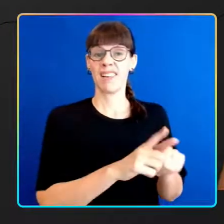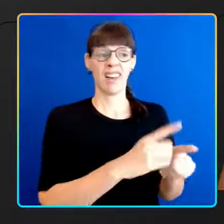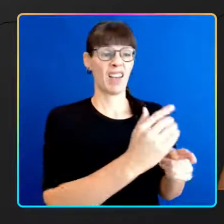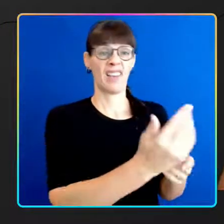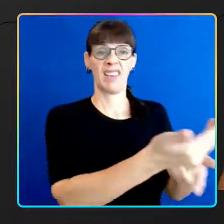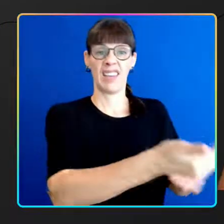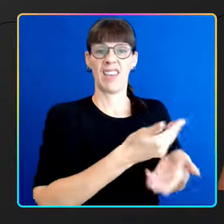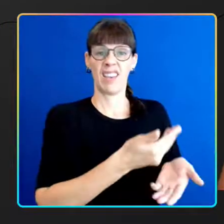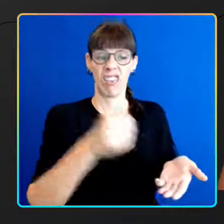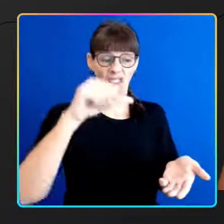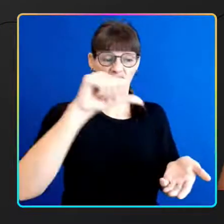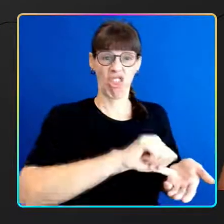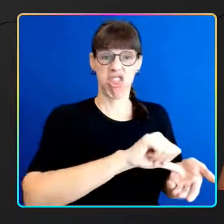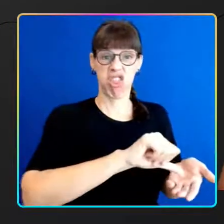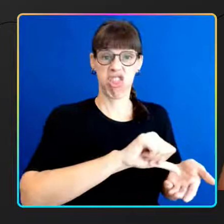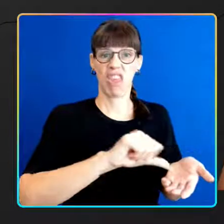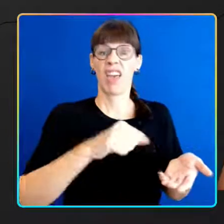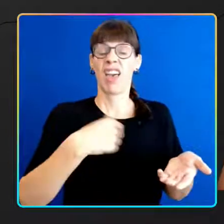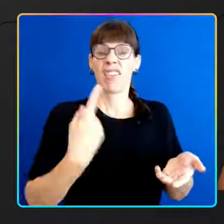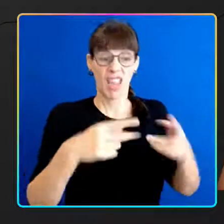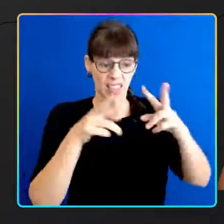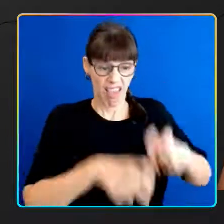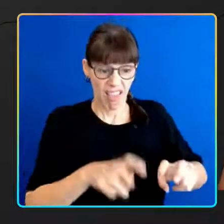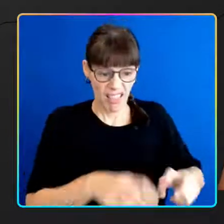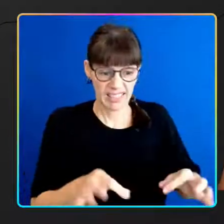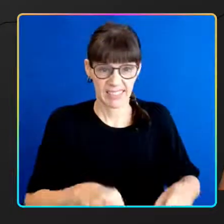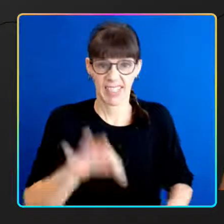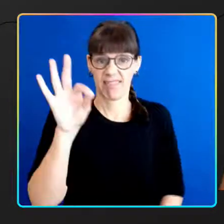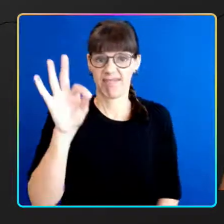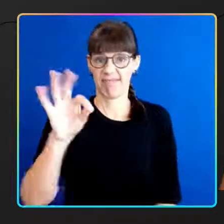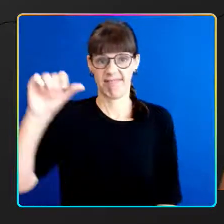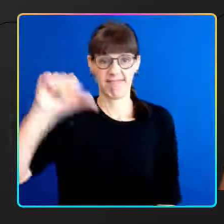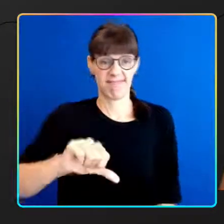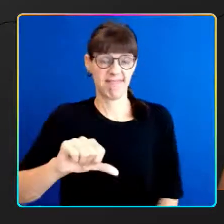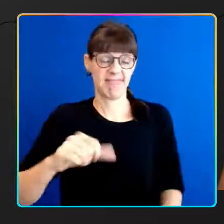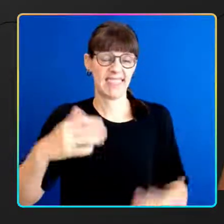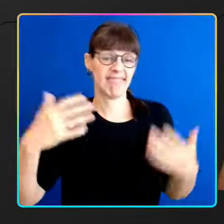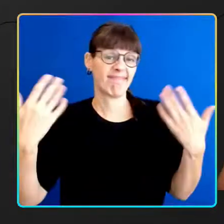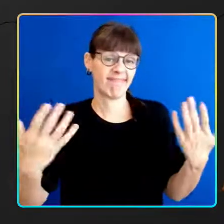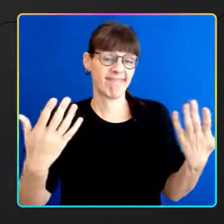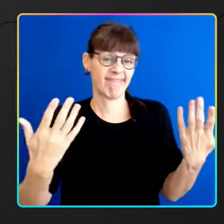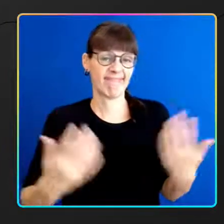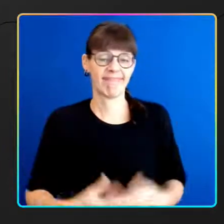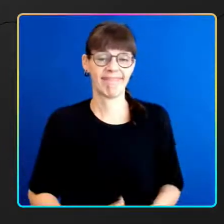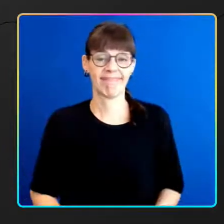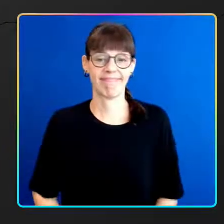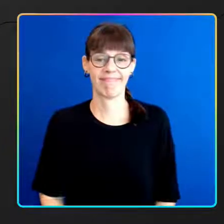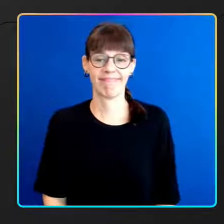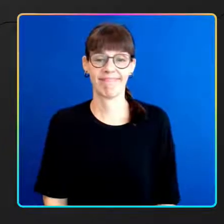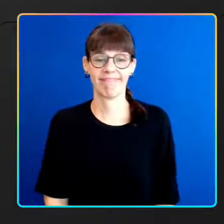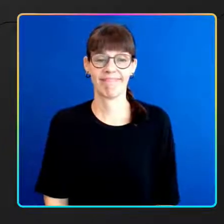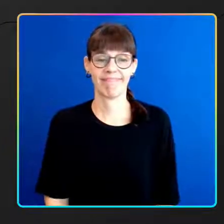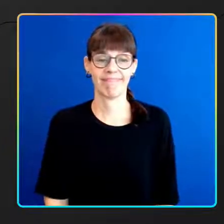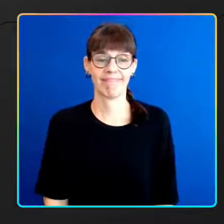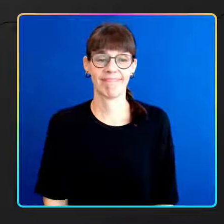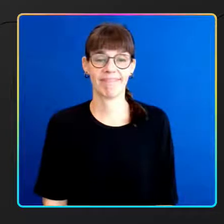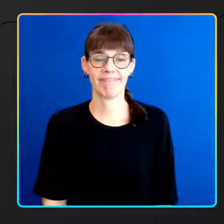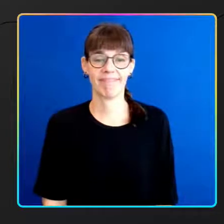bit like, machine learning won't work super well if you've not got exactly what you're looking for in the